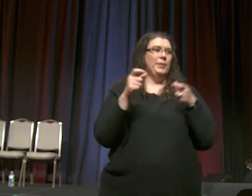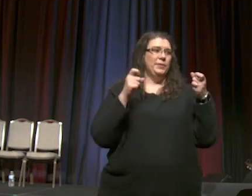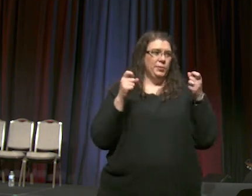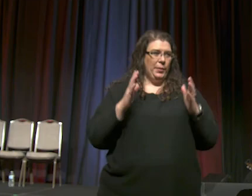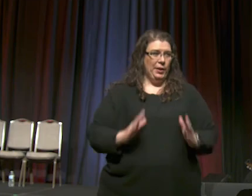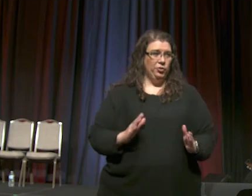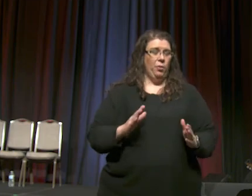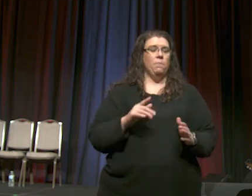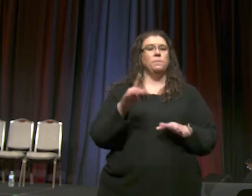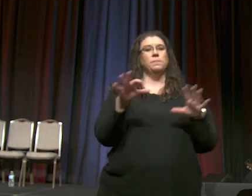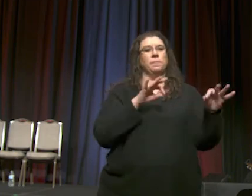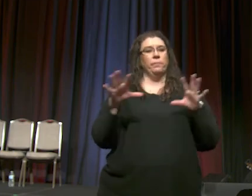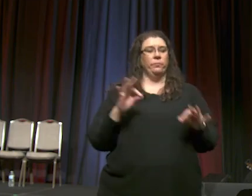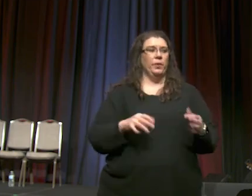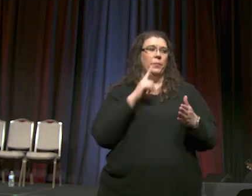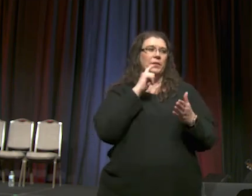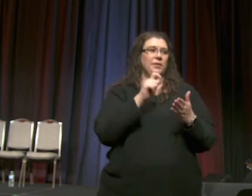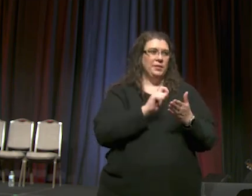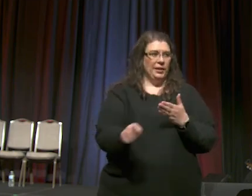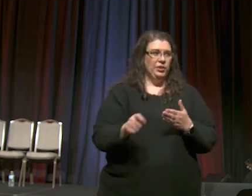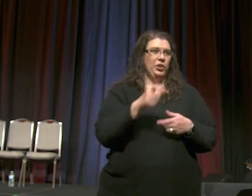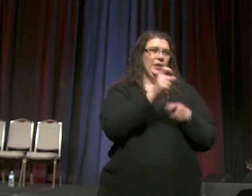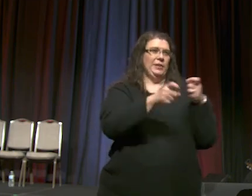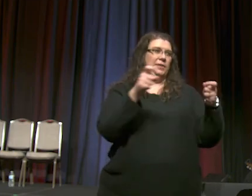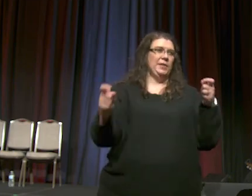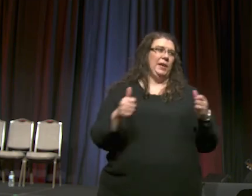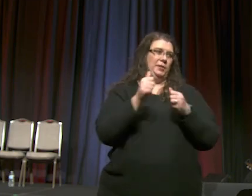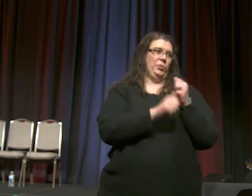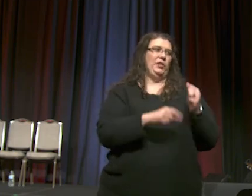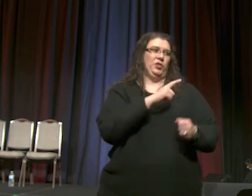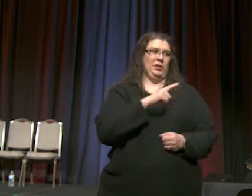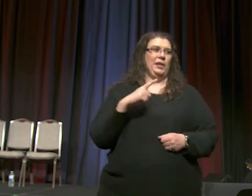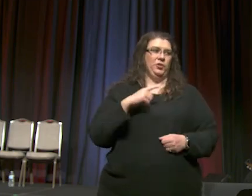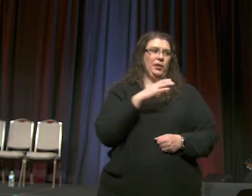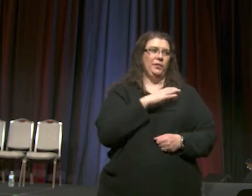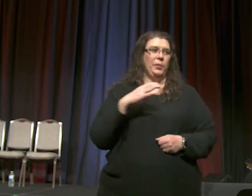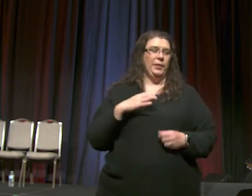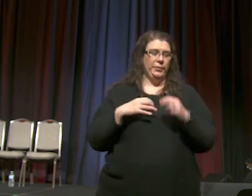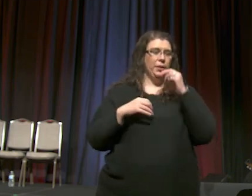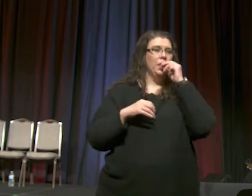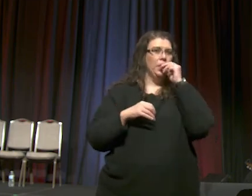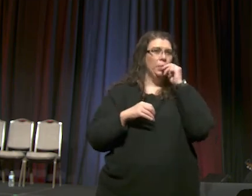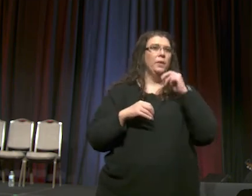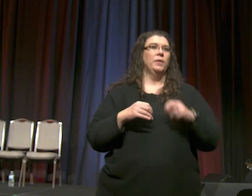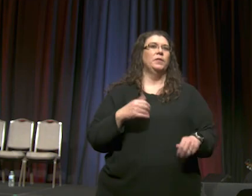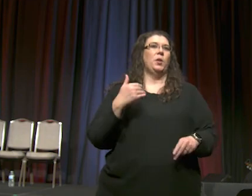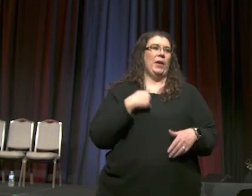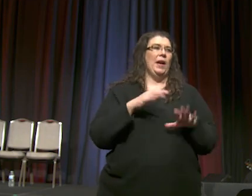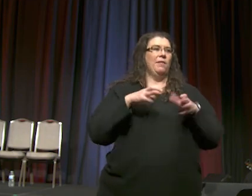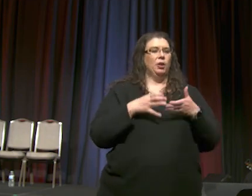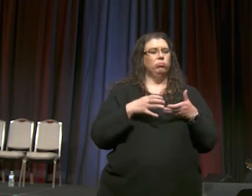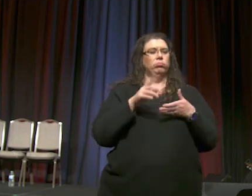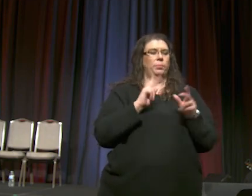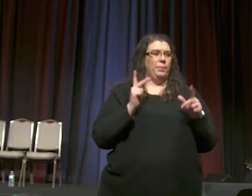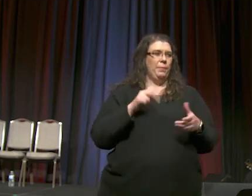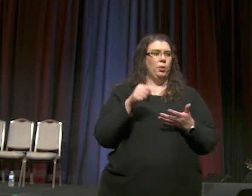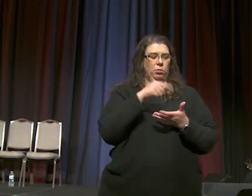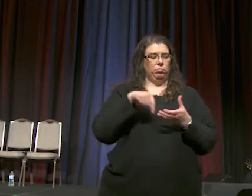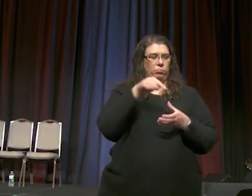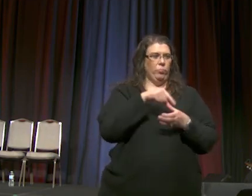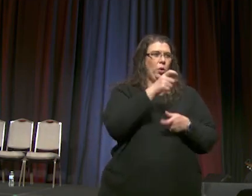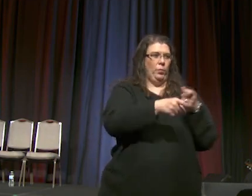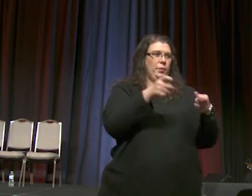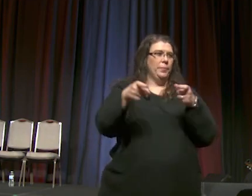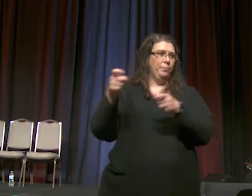and they are selected by the secretary and assigned to each of the legislative committees. So we do have a pool of people who will be functioning